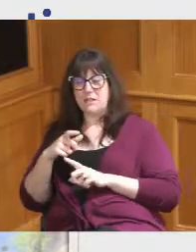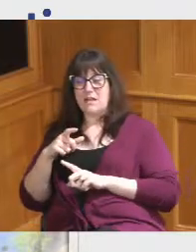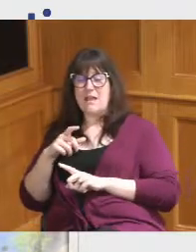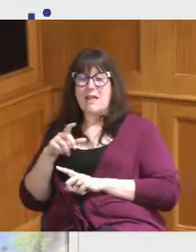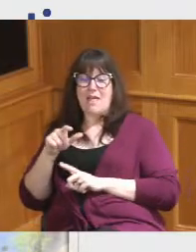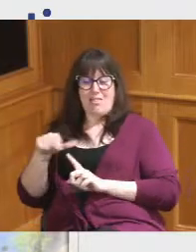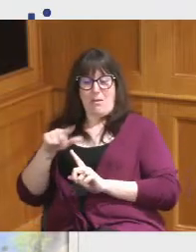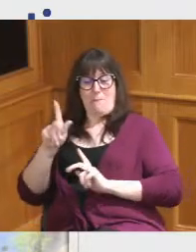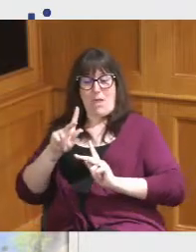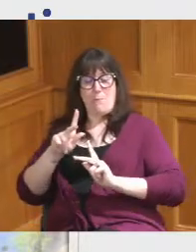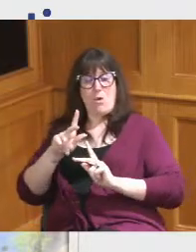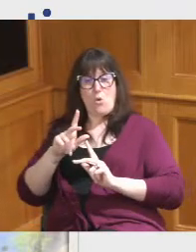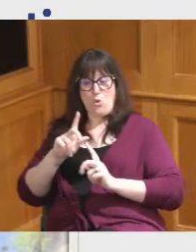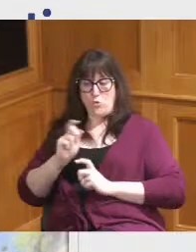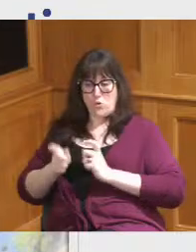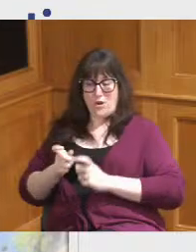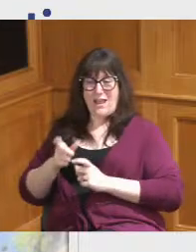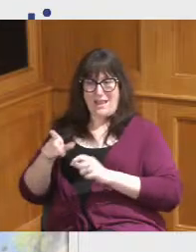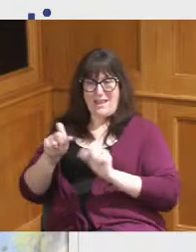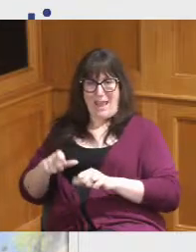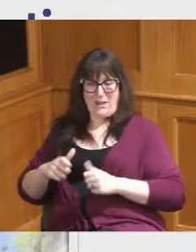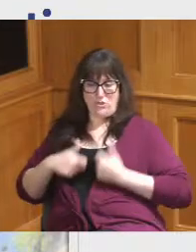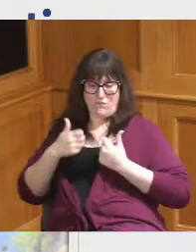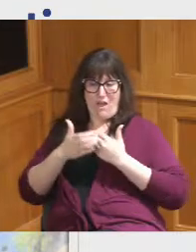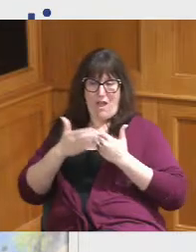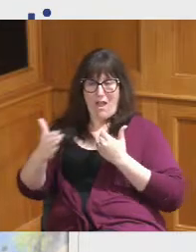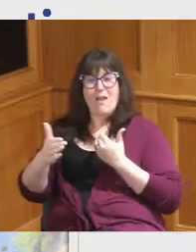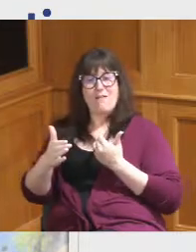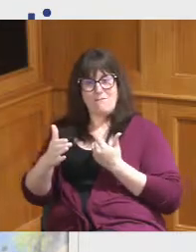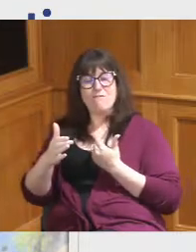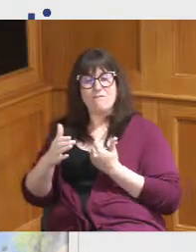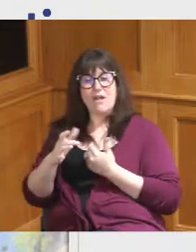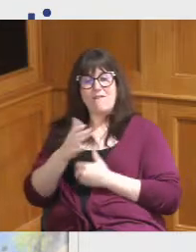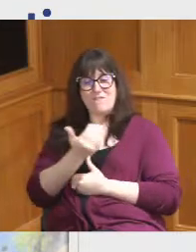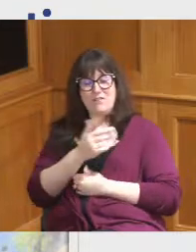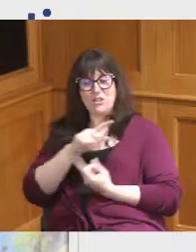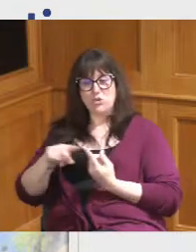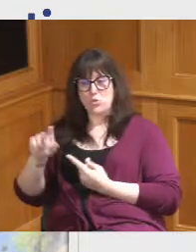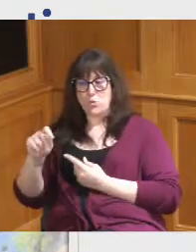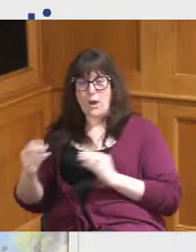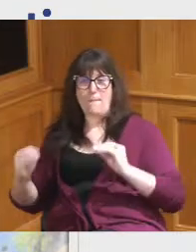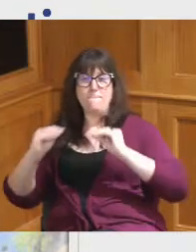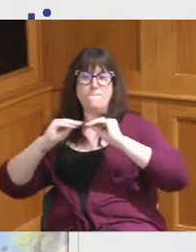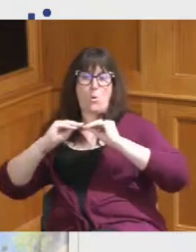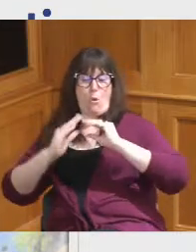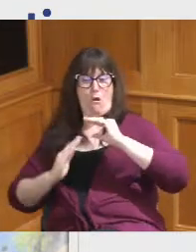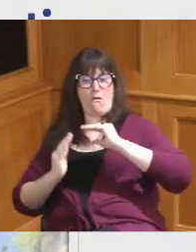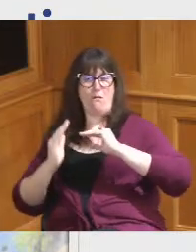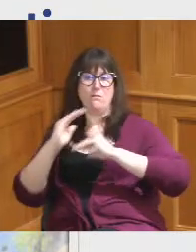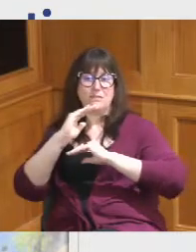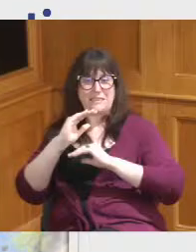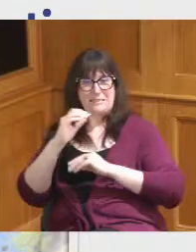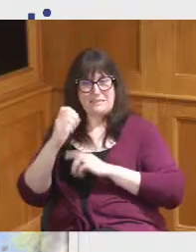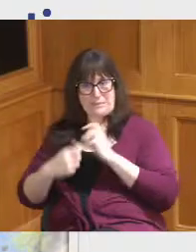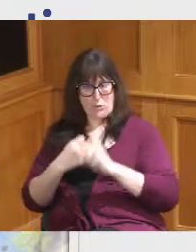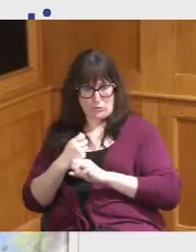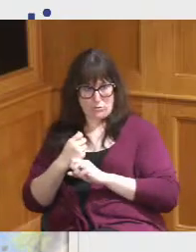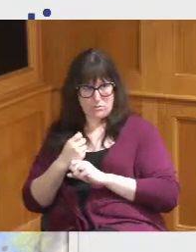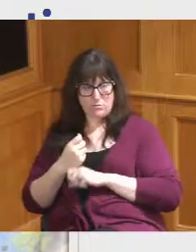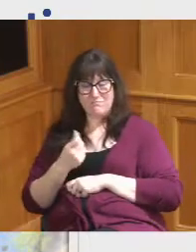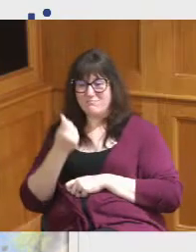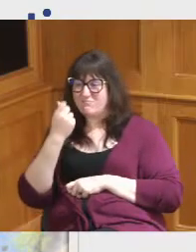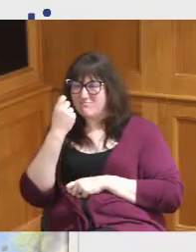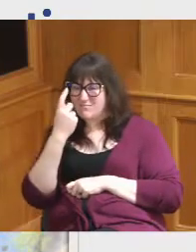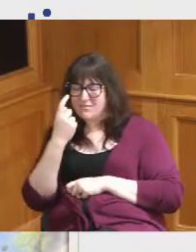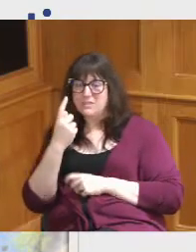to 20 or more years, almost double the 8 to 12 average for kidneys from deceased donors. However, despite